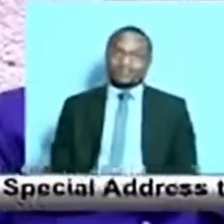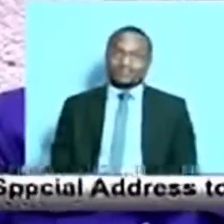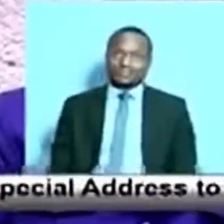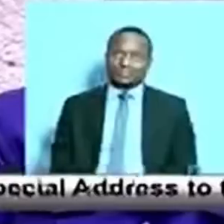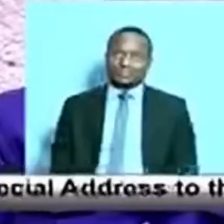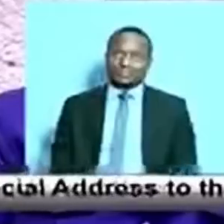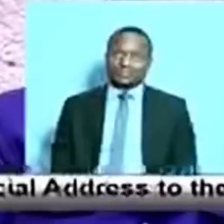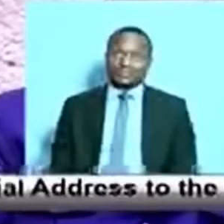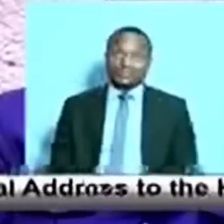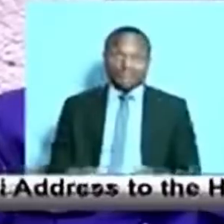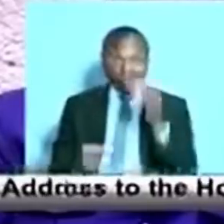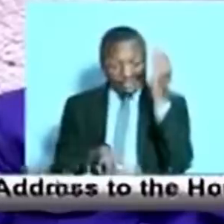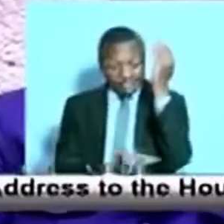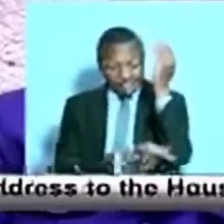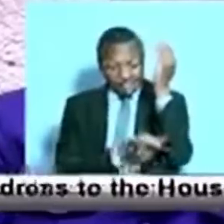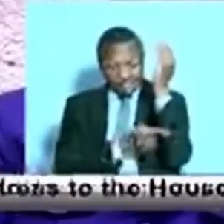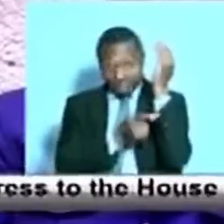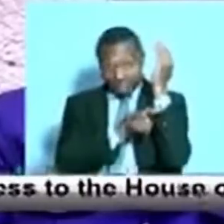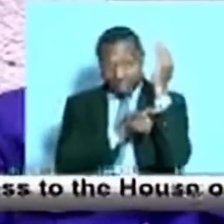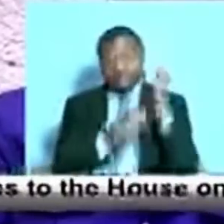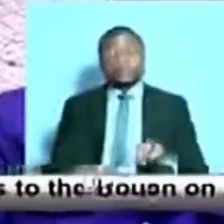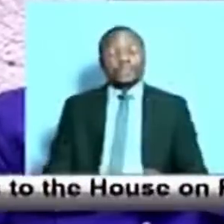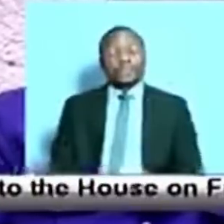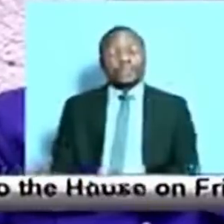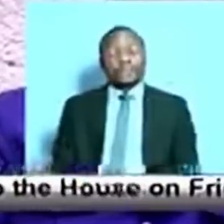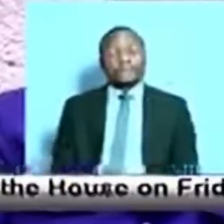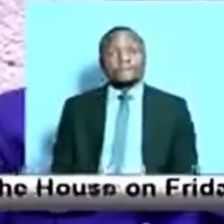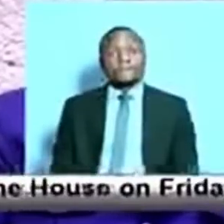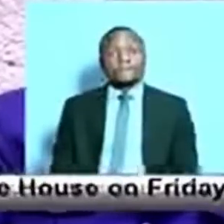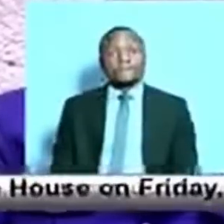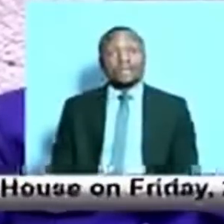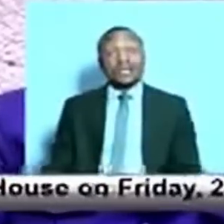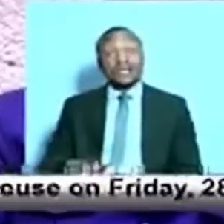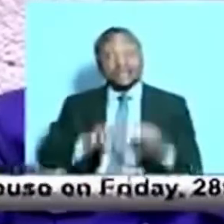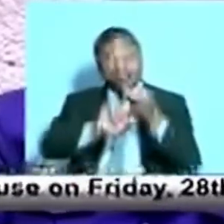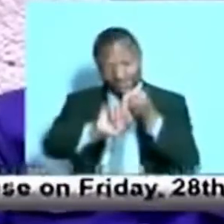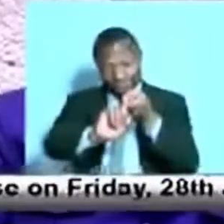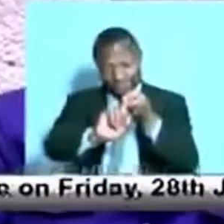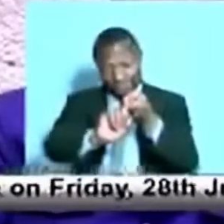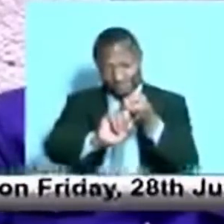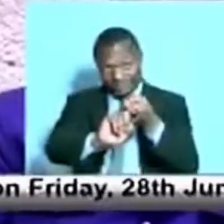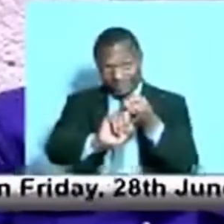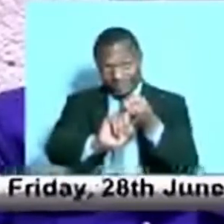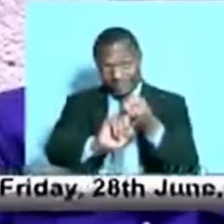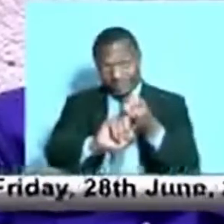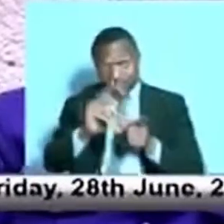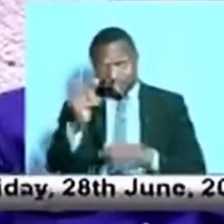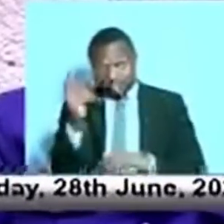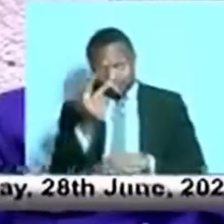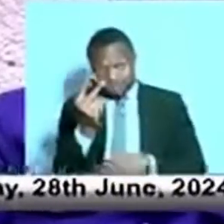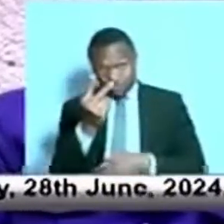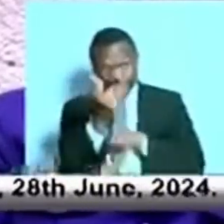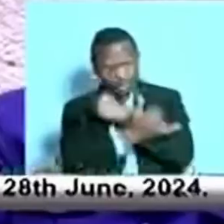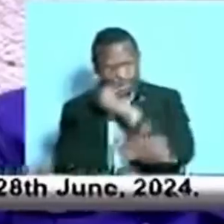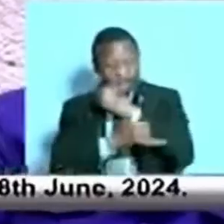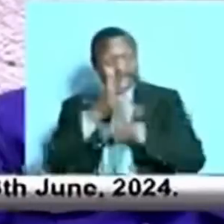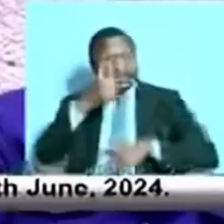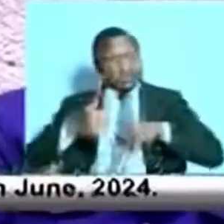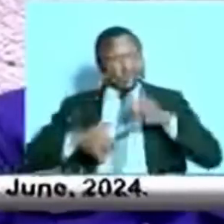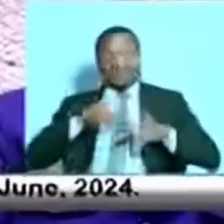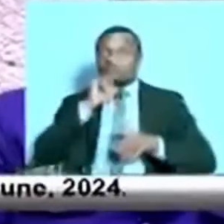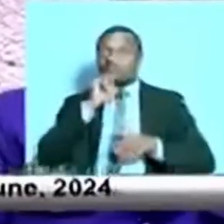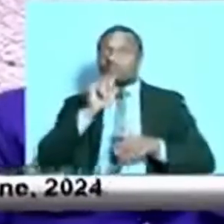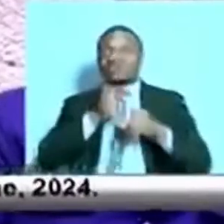the development and the cordial relations that these two countries have enjoyed have not come